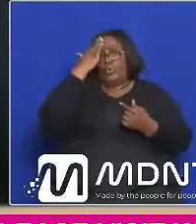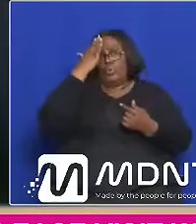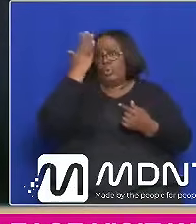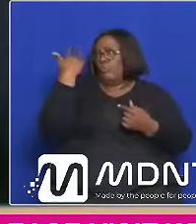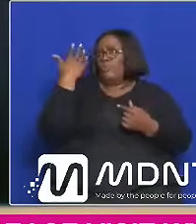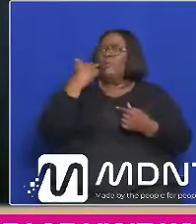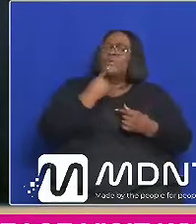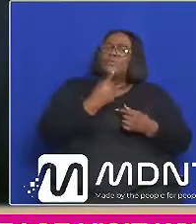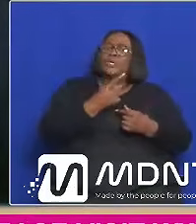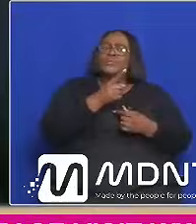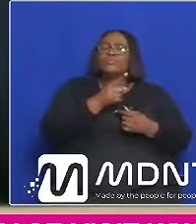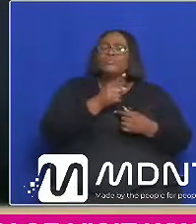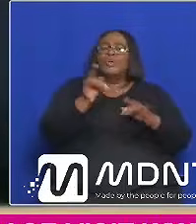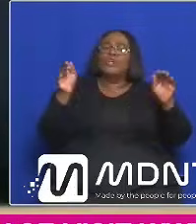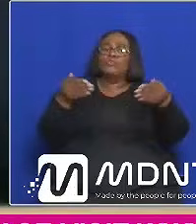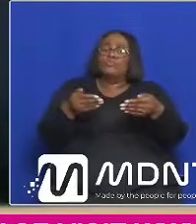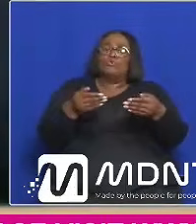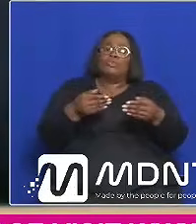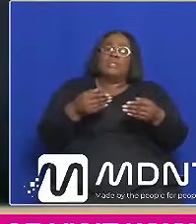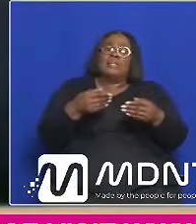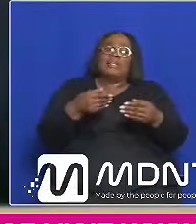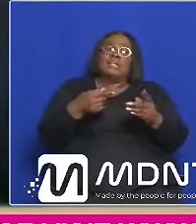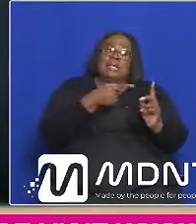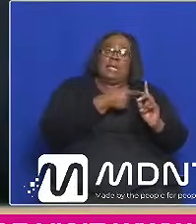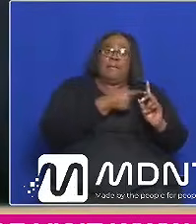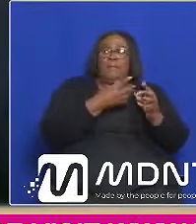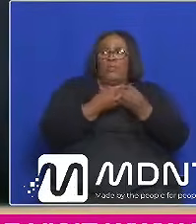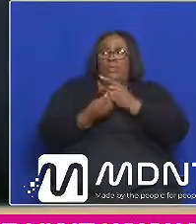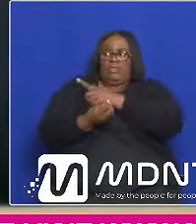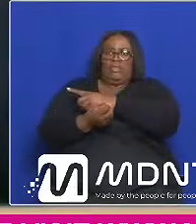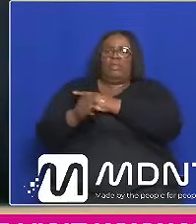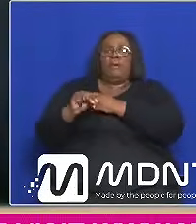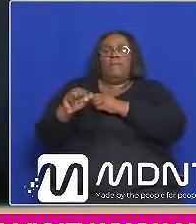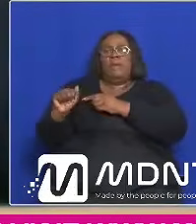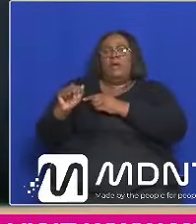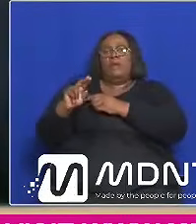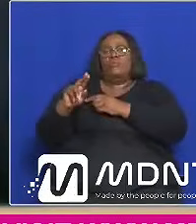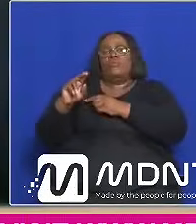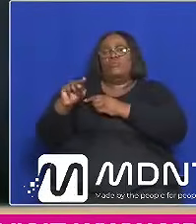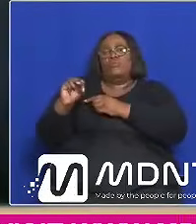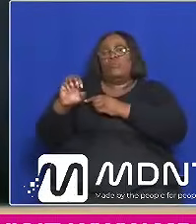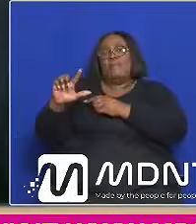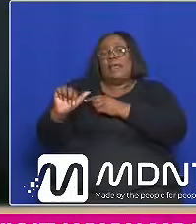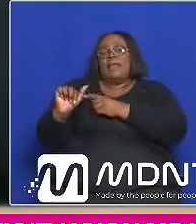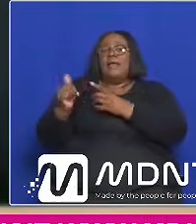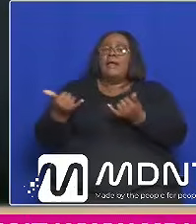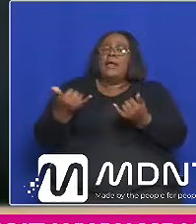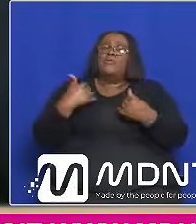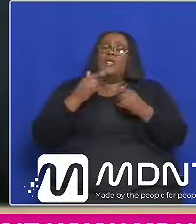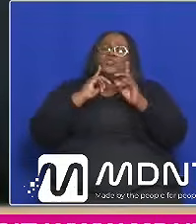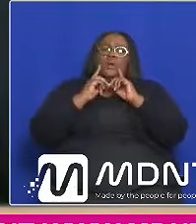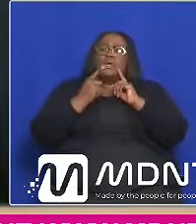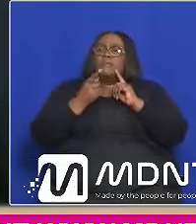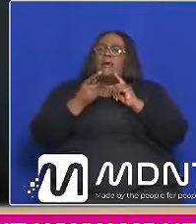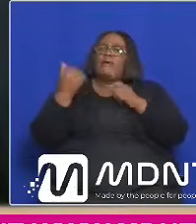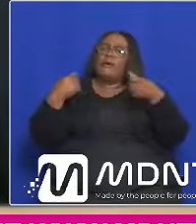introduced him or Mr. Maumela to him, and now they're talking about selling each other vehicles. That in fact,